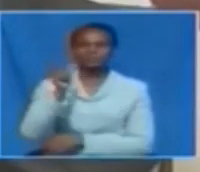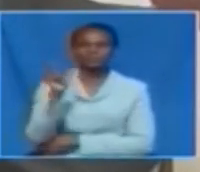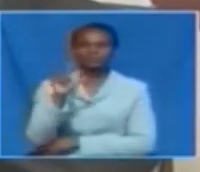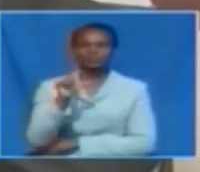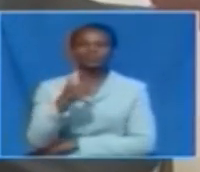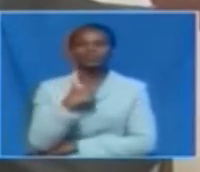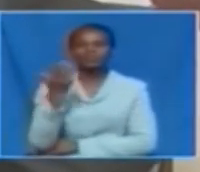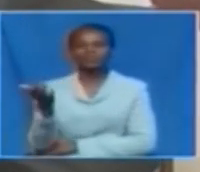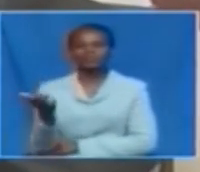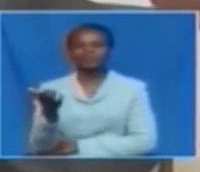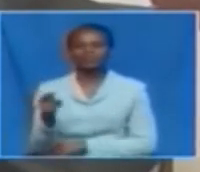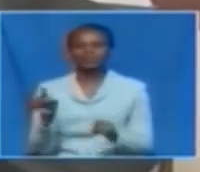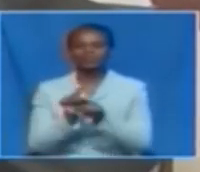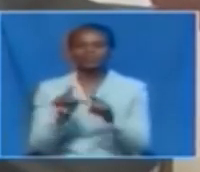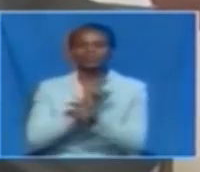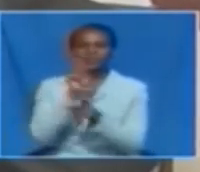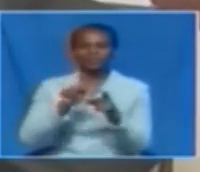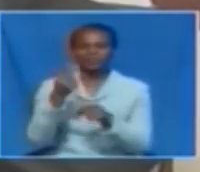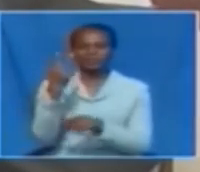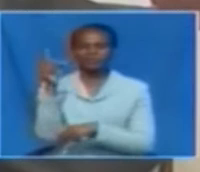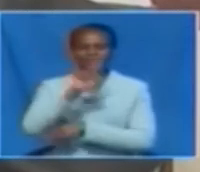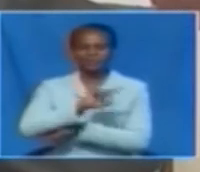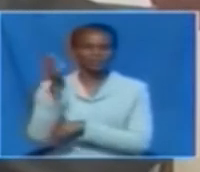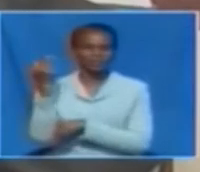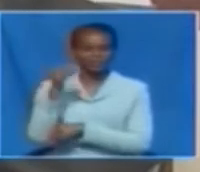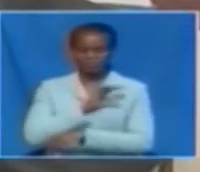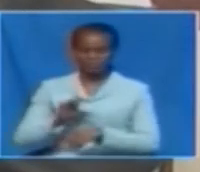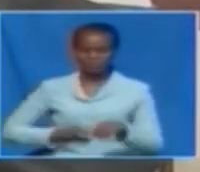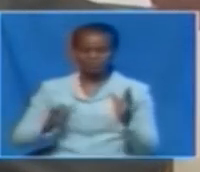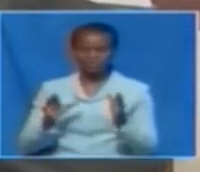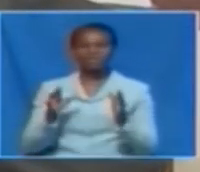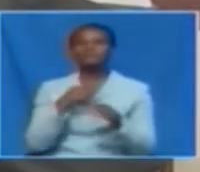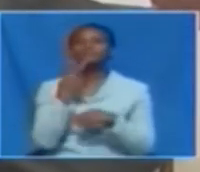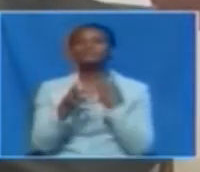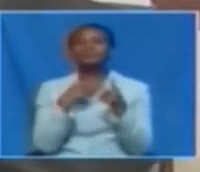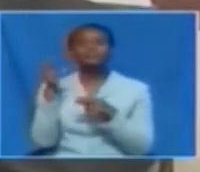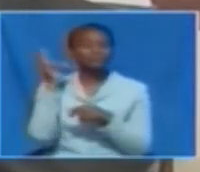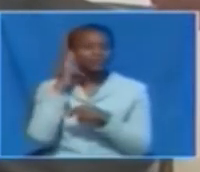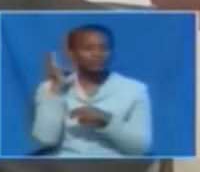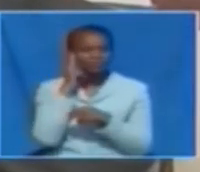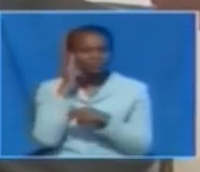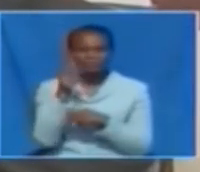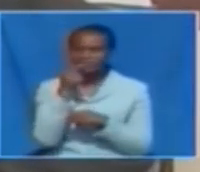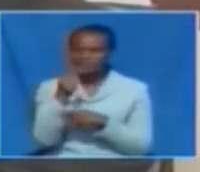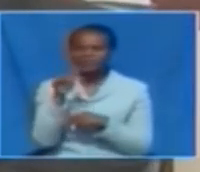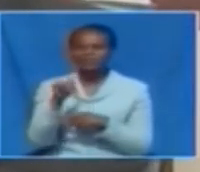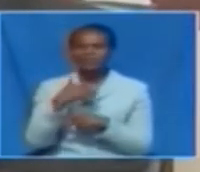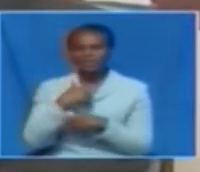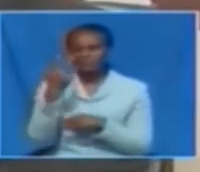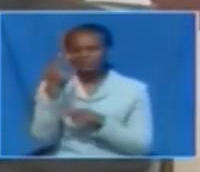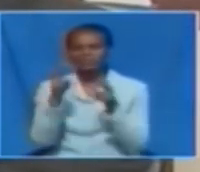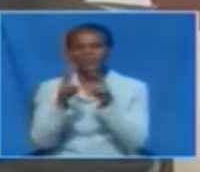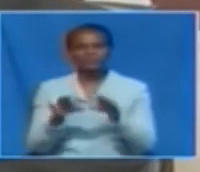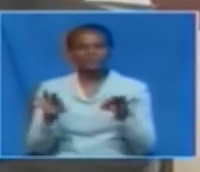multi-party democracy. Like I said 2 days ago on Radio Christian Voice, yesterday on Radio Christian Voice, I said that we have two very